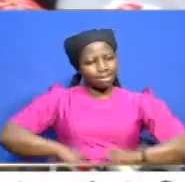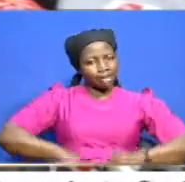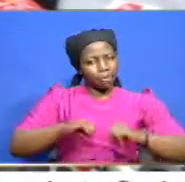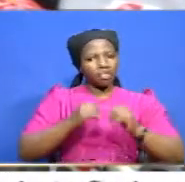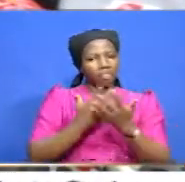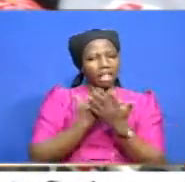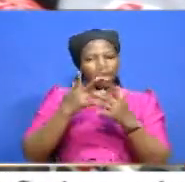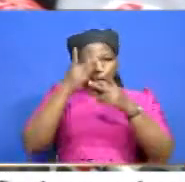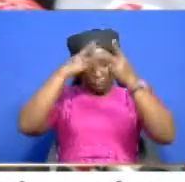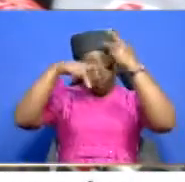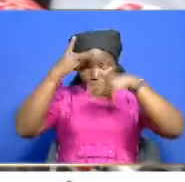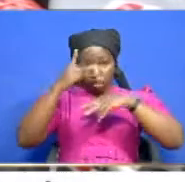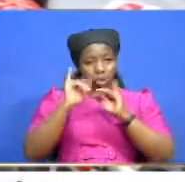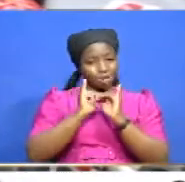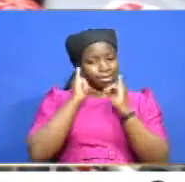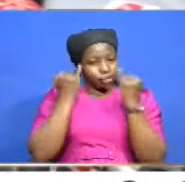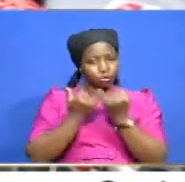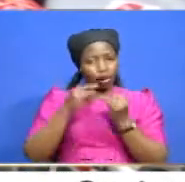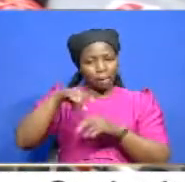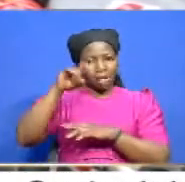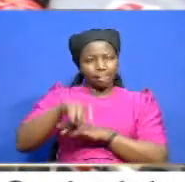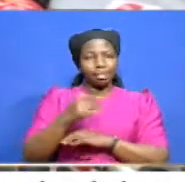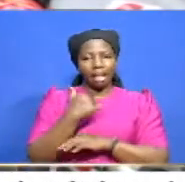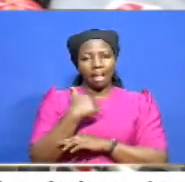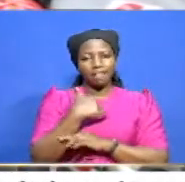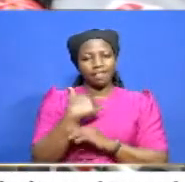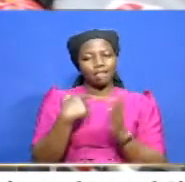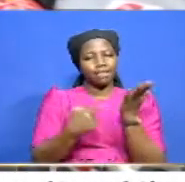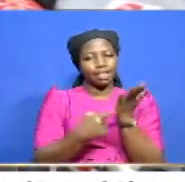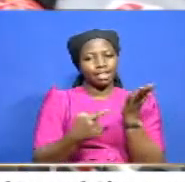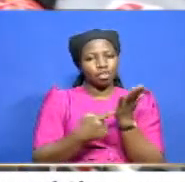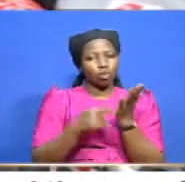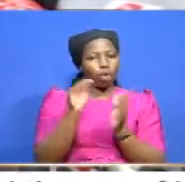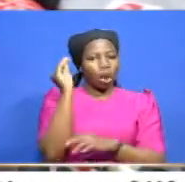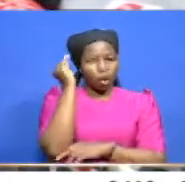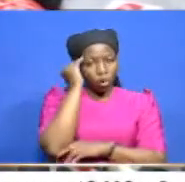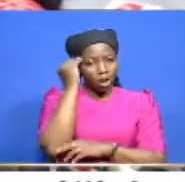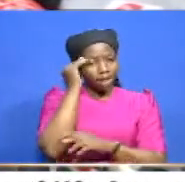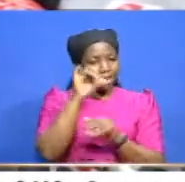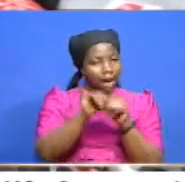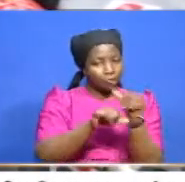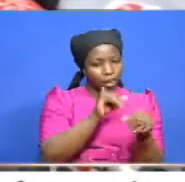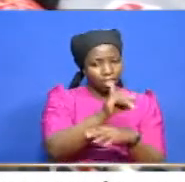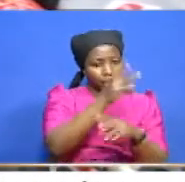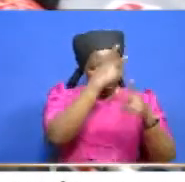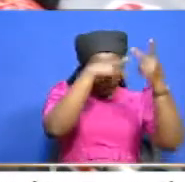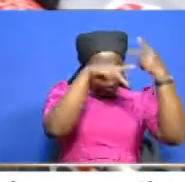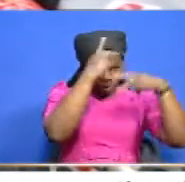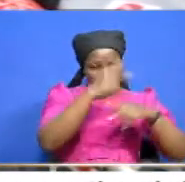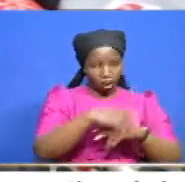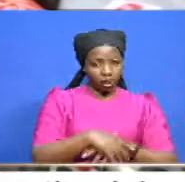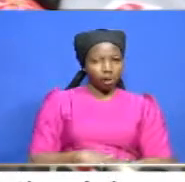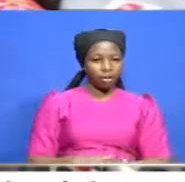body must possess a technical know-how about that profession.